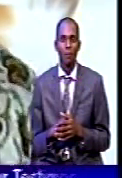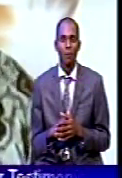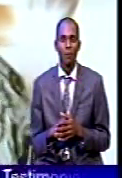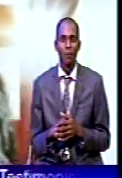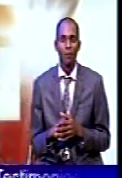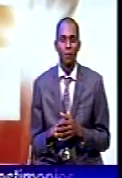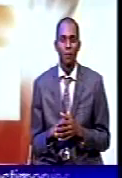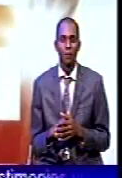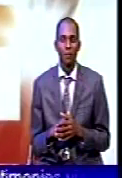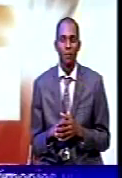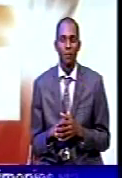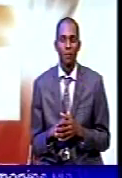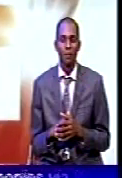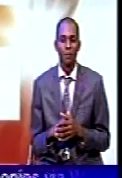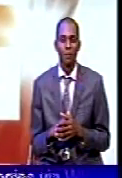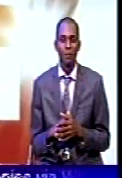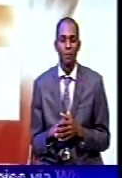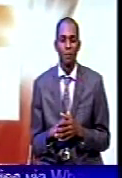evening.